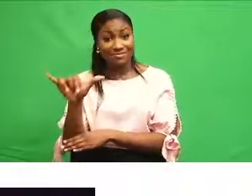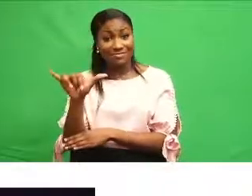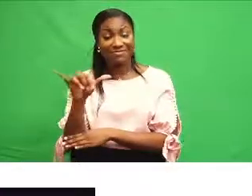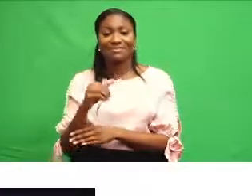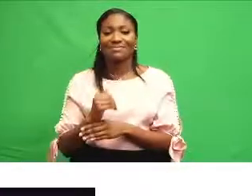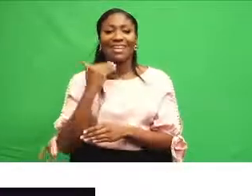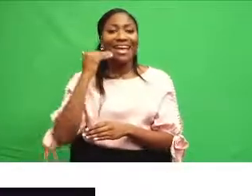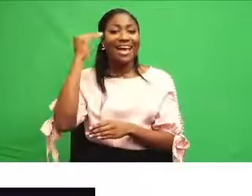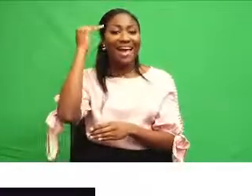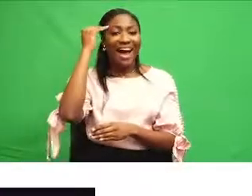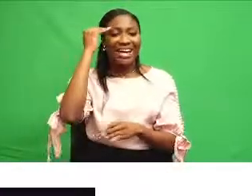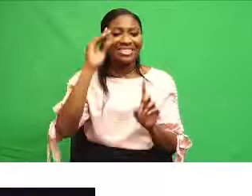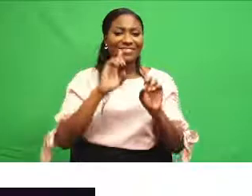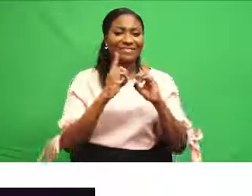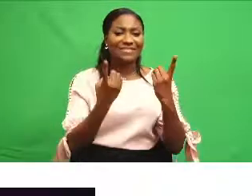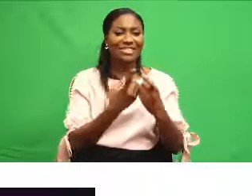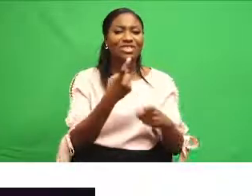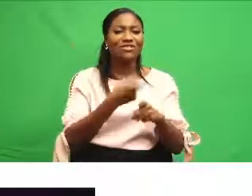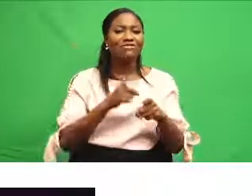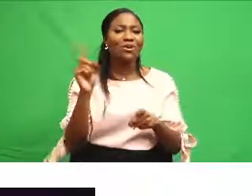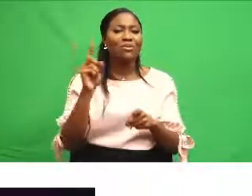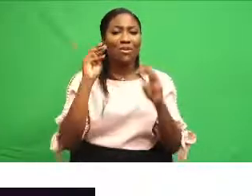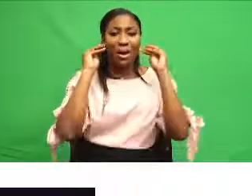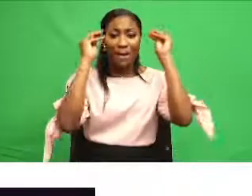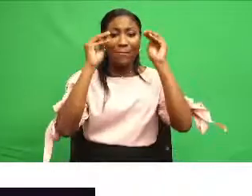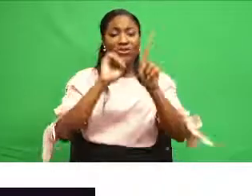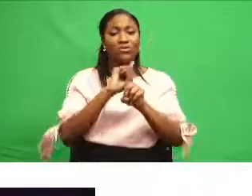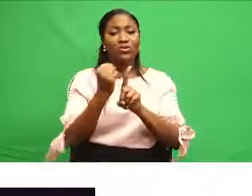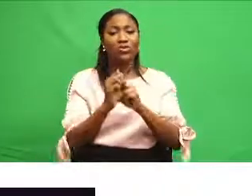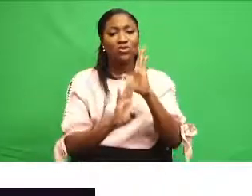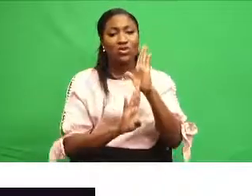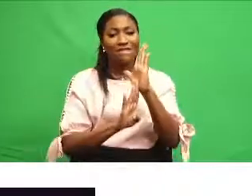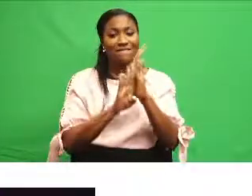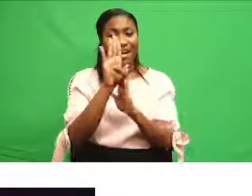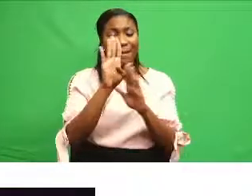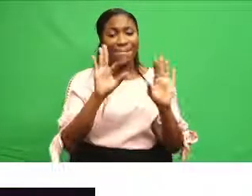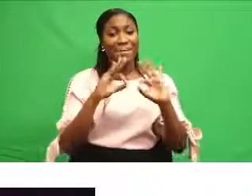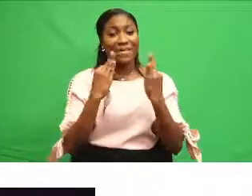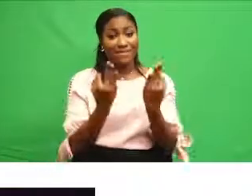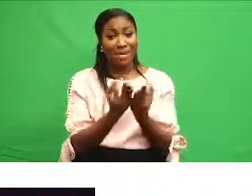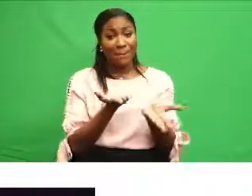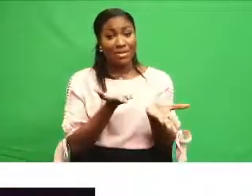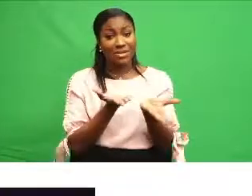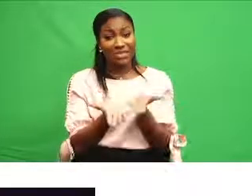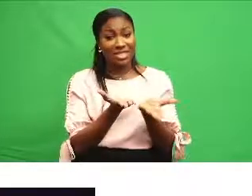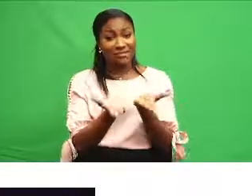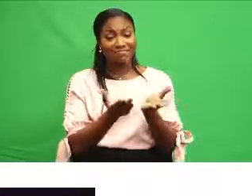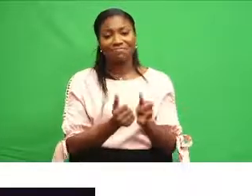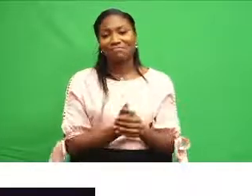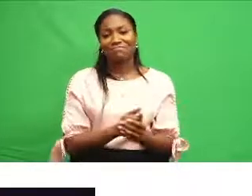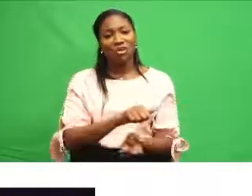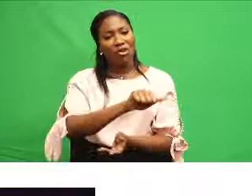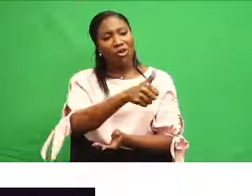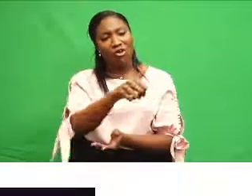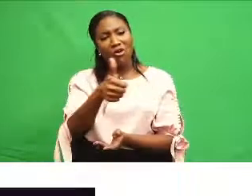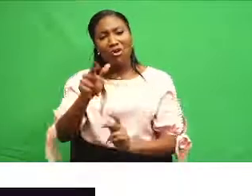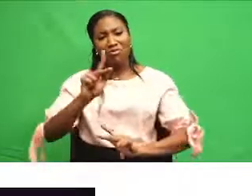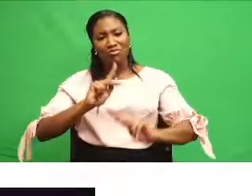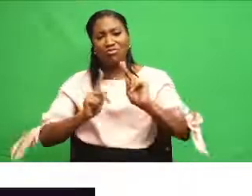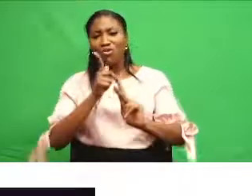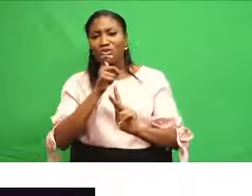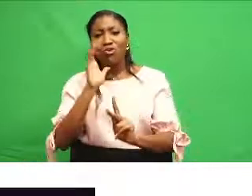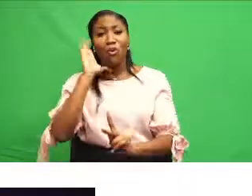of Division at the Ministry of Social Development and Family Services, our other esteemed